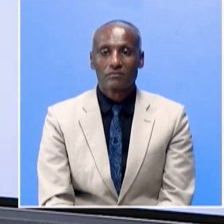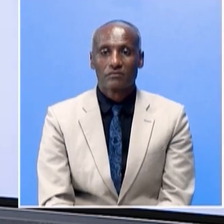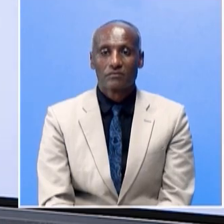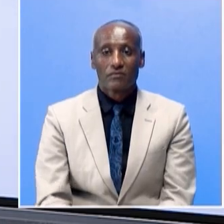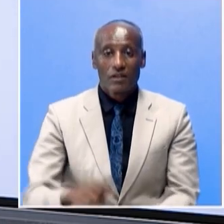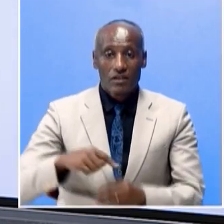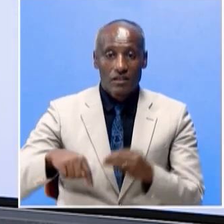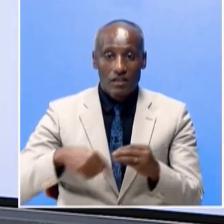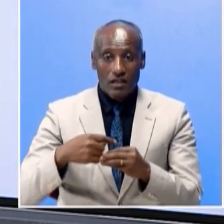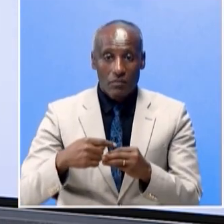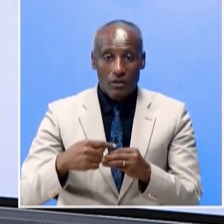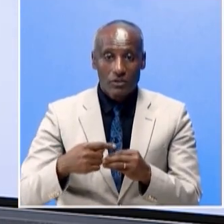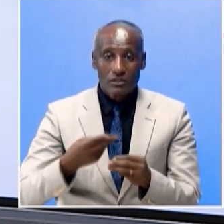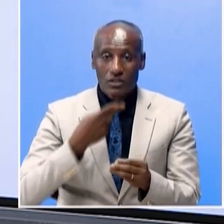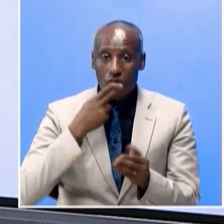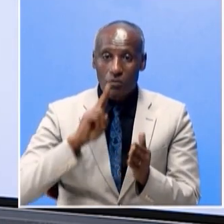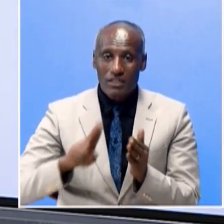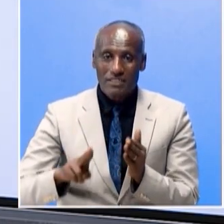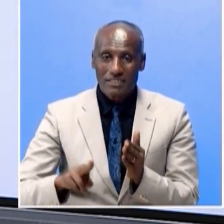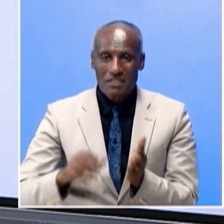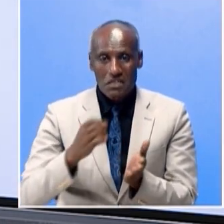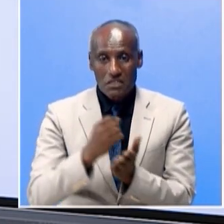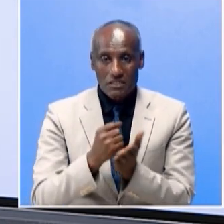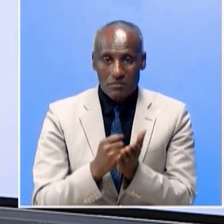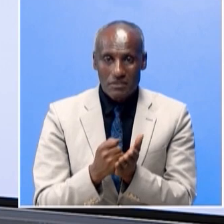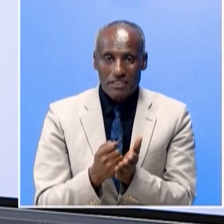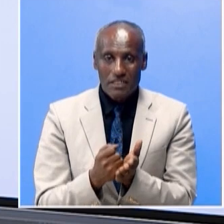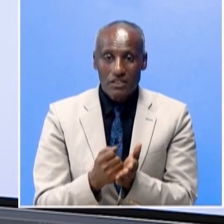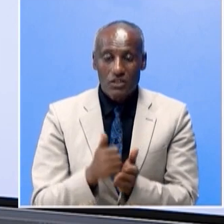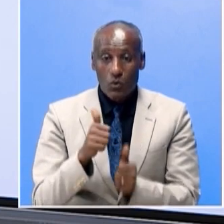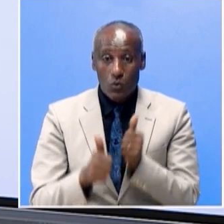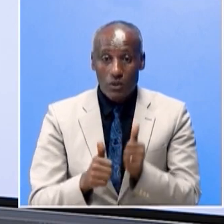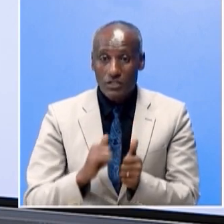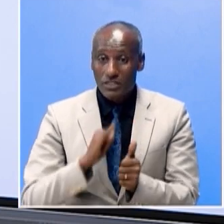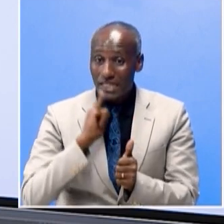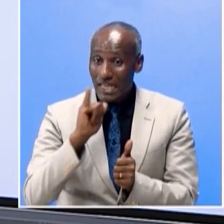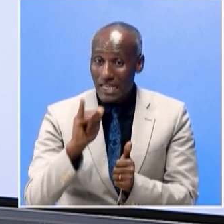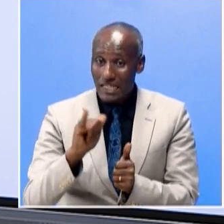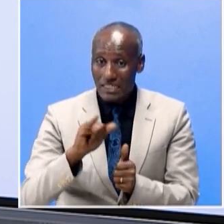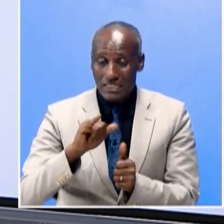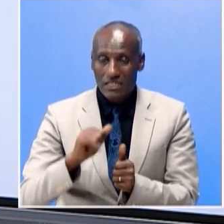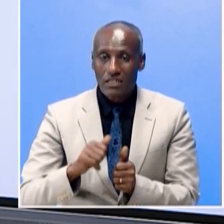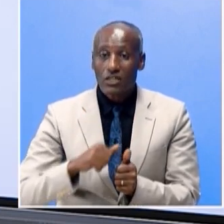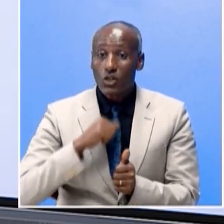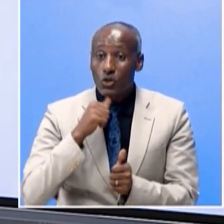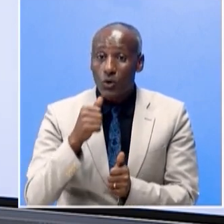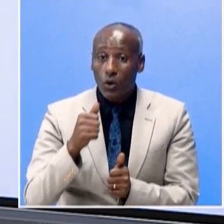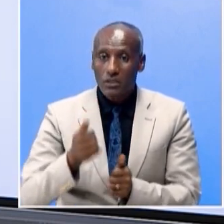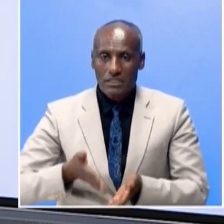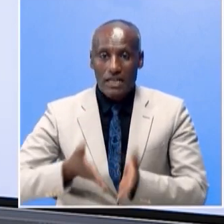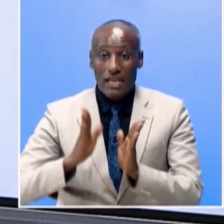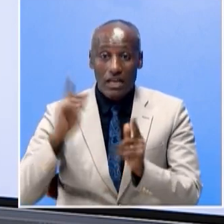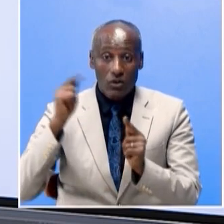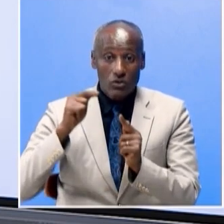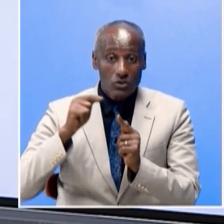About prohibition, something which is not allowed to do. Is that clear? But our today's business is